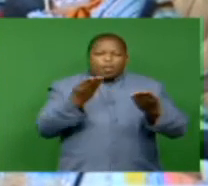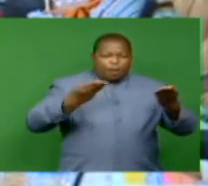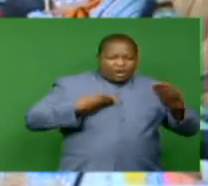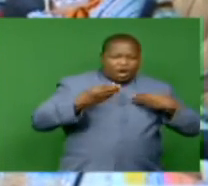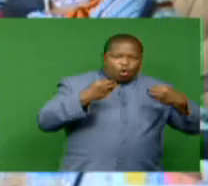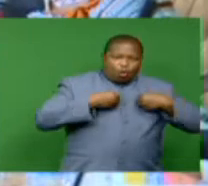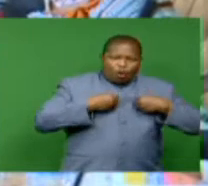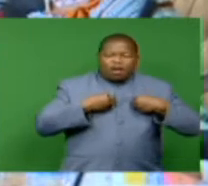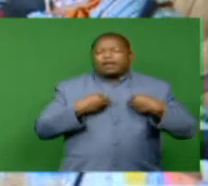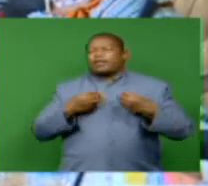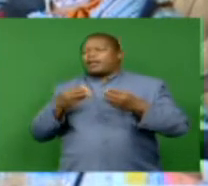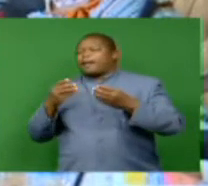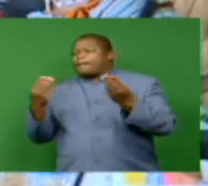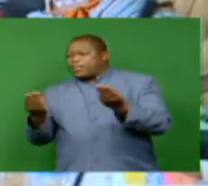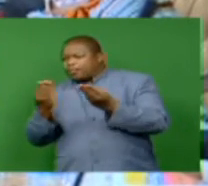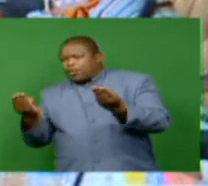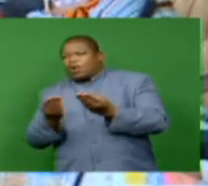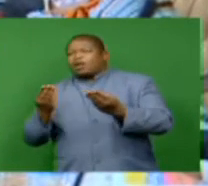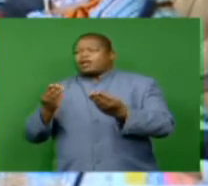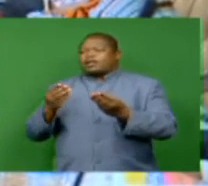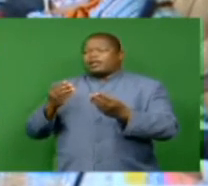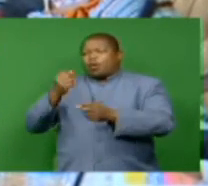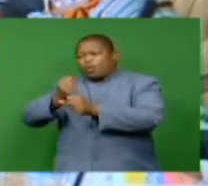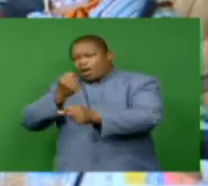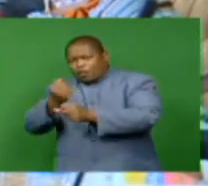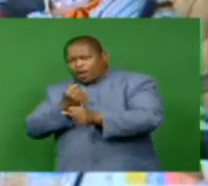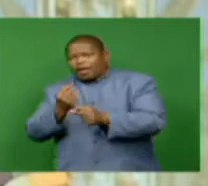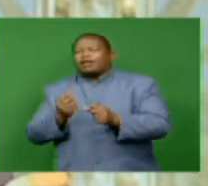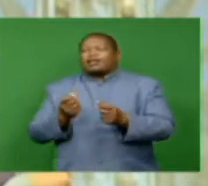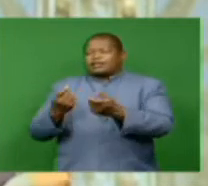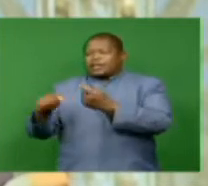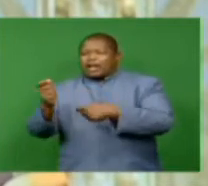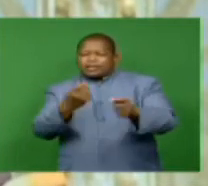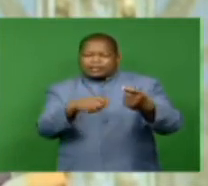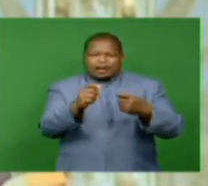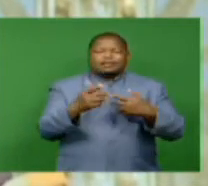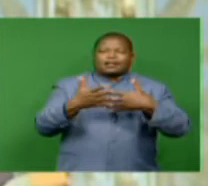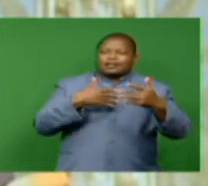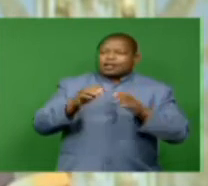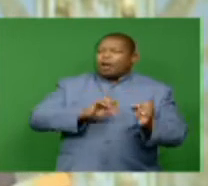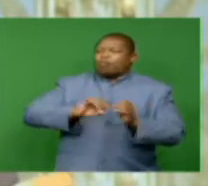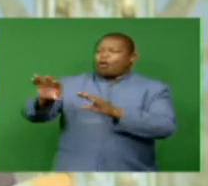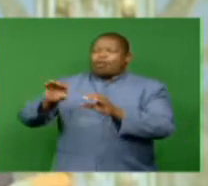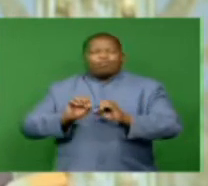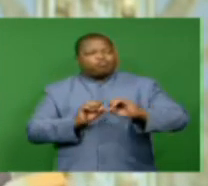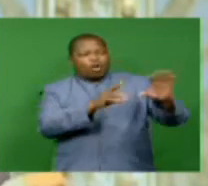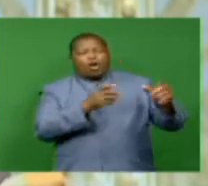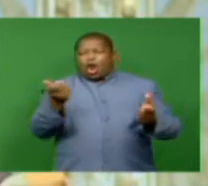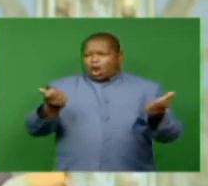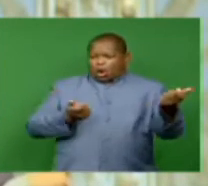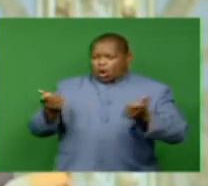access to goods that are available in the region. This is a paradigmatic